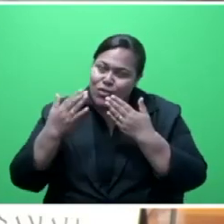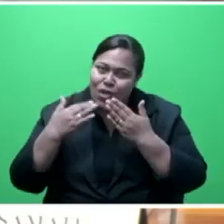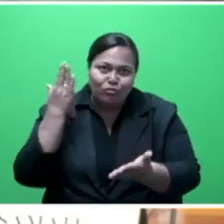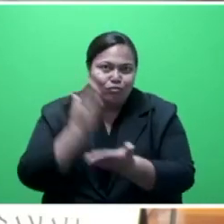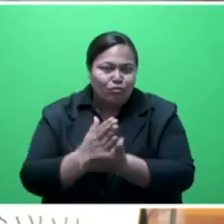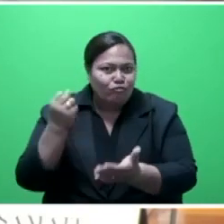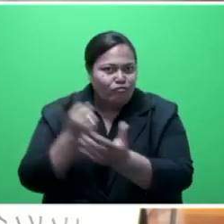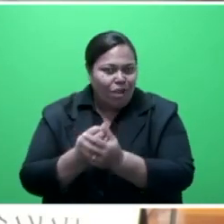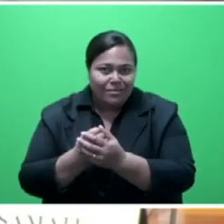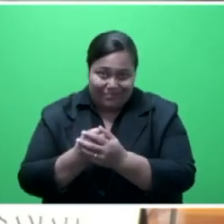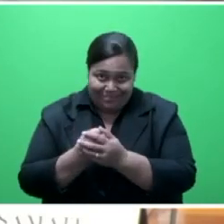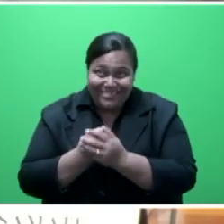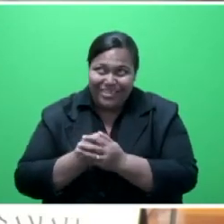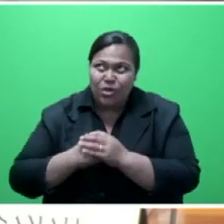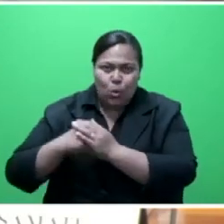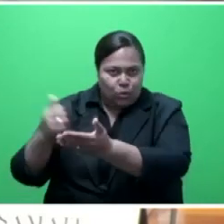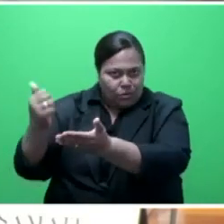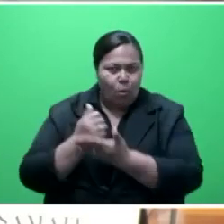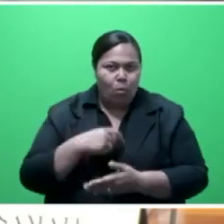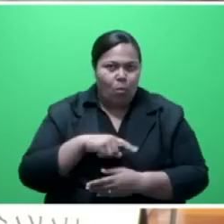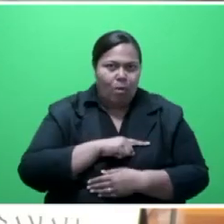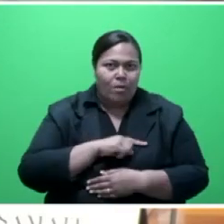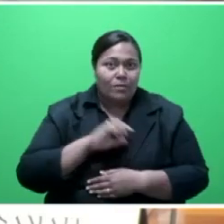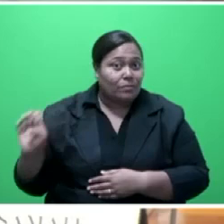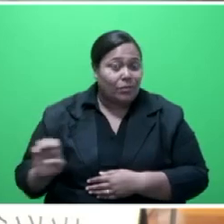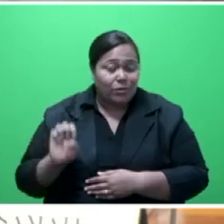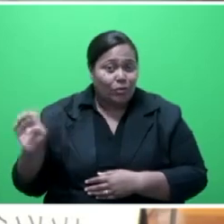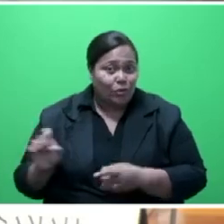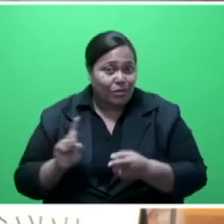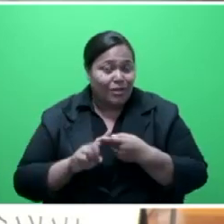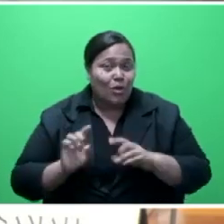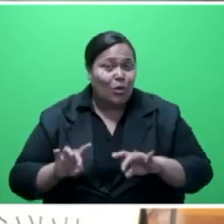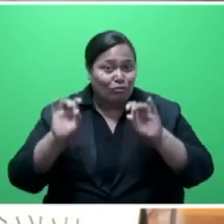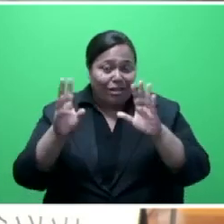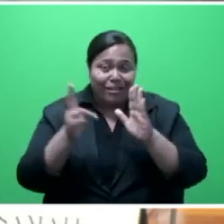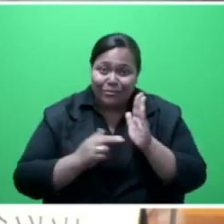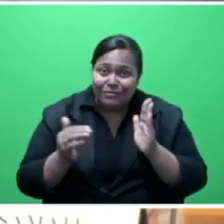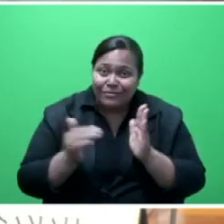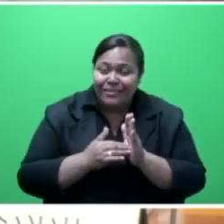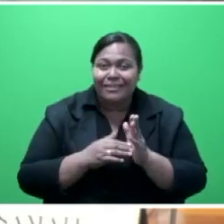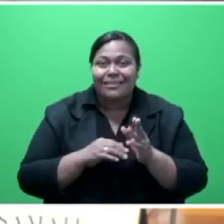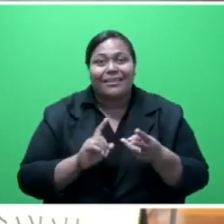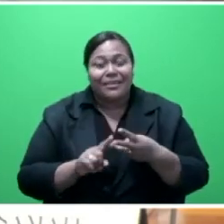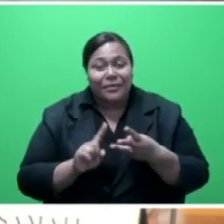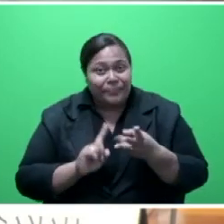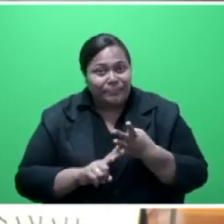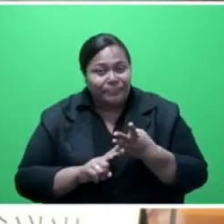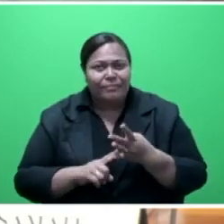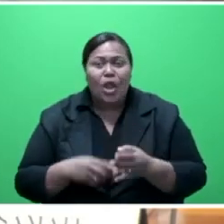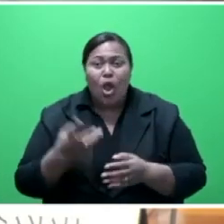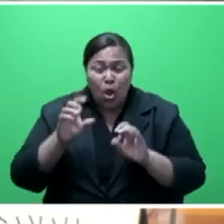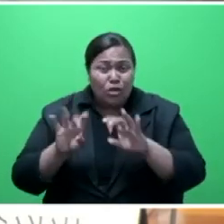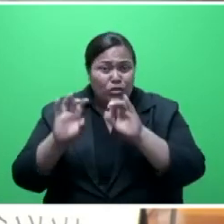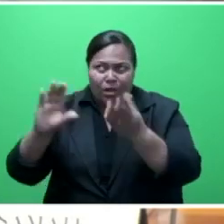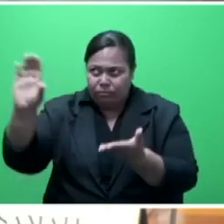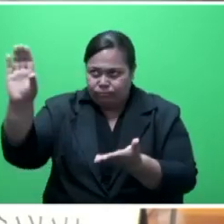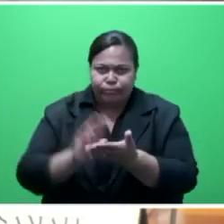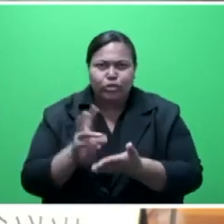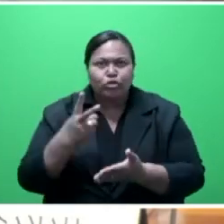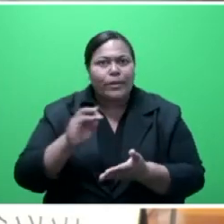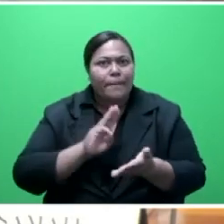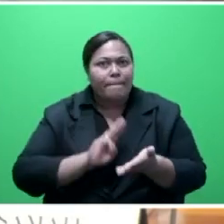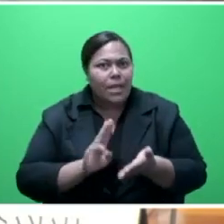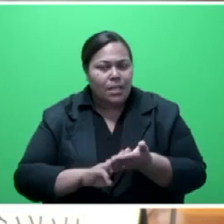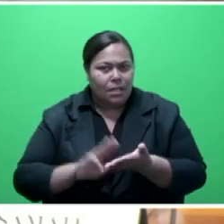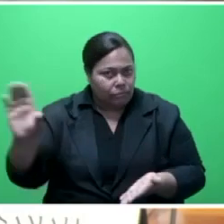weather this crisis, including the European Union, Australia and New Zealand. Australia's nearly $20 million grant supported our